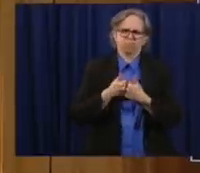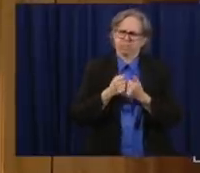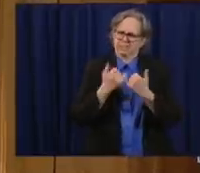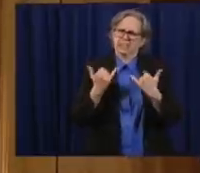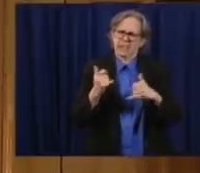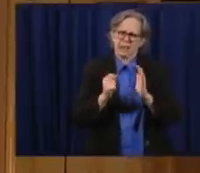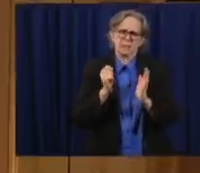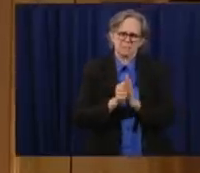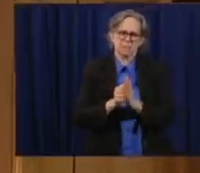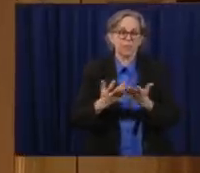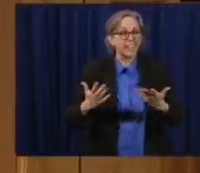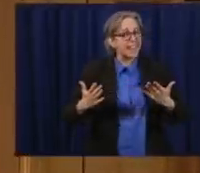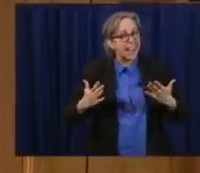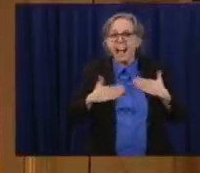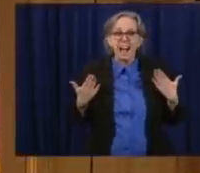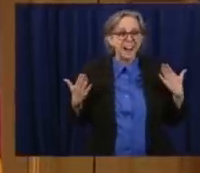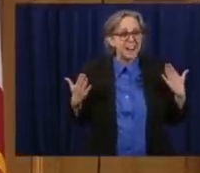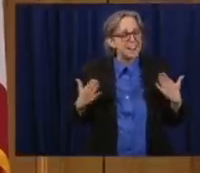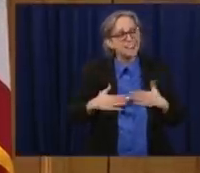to